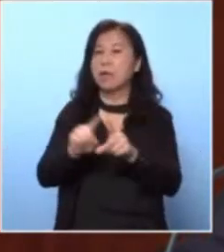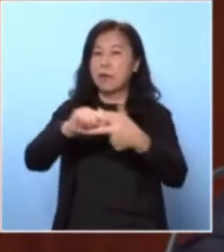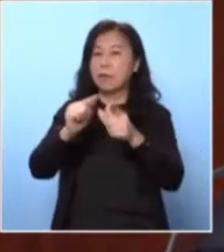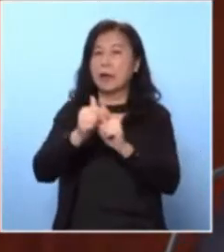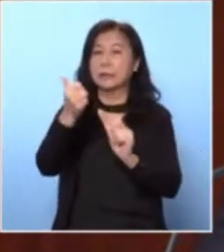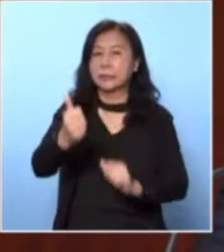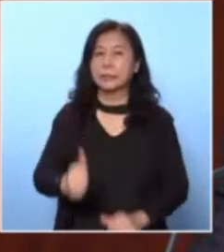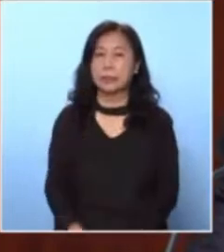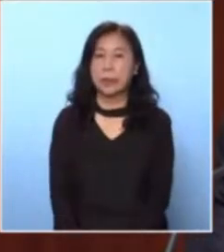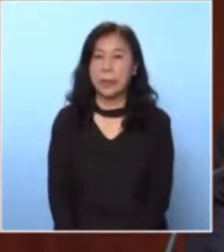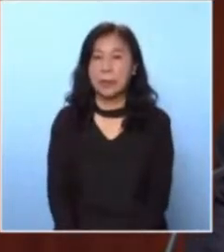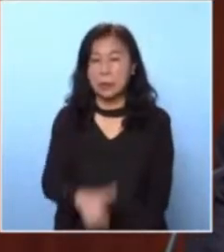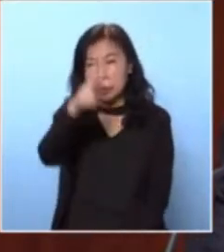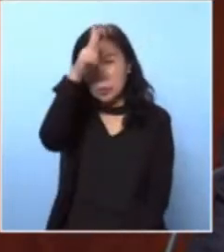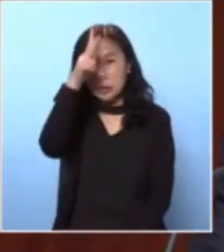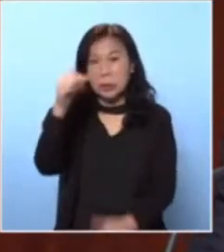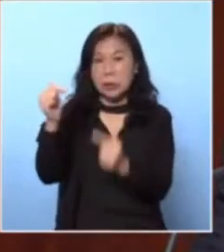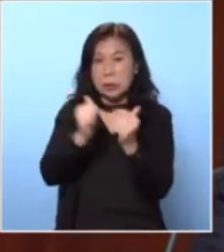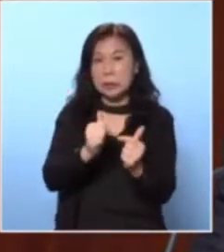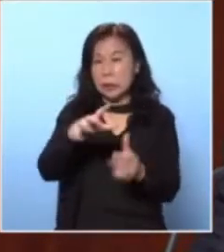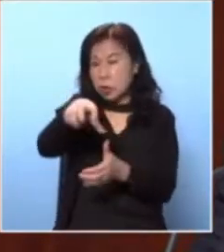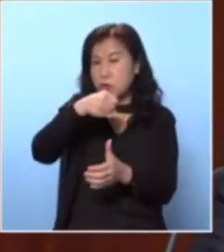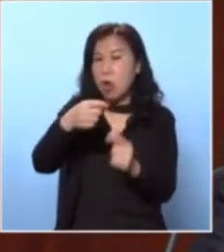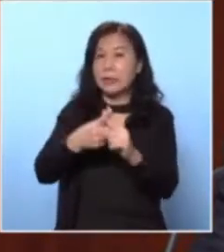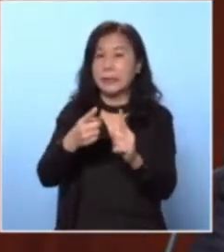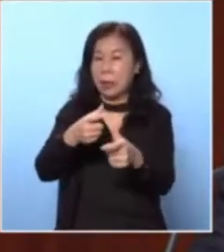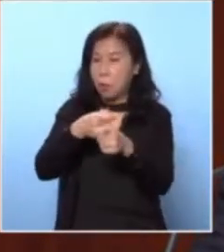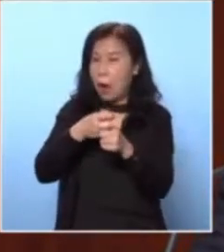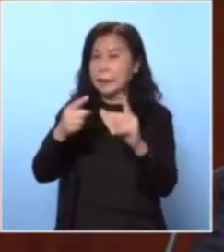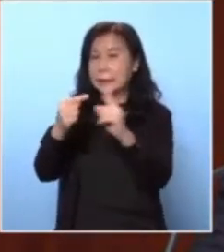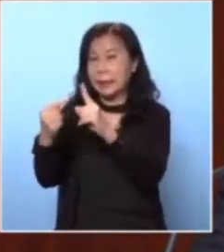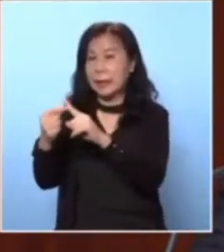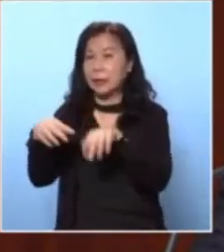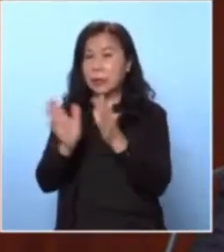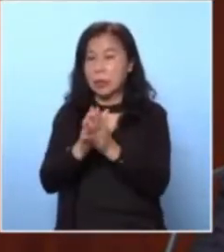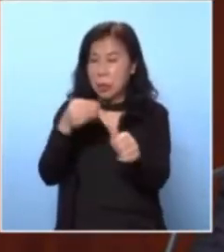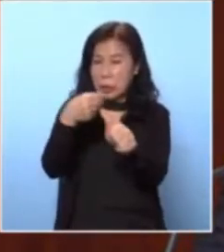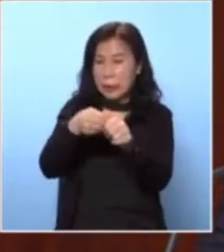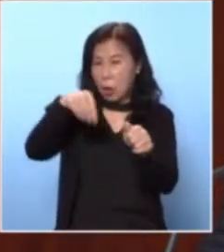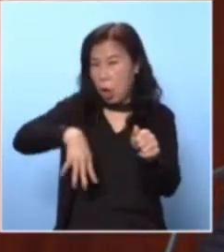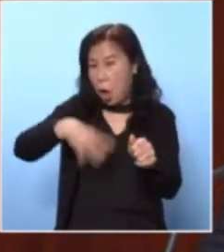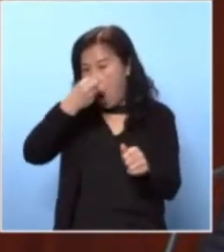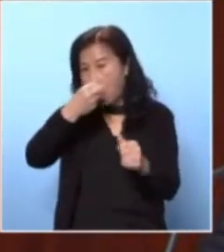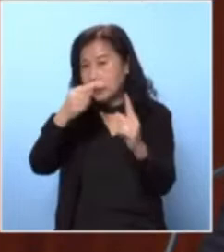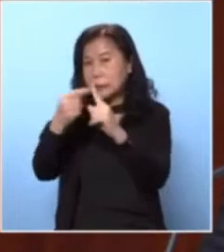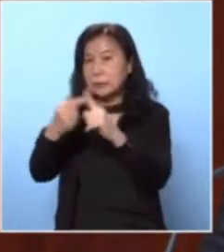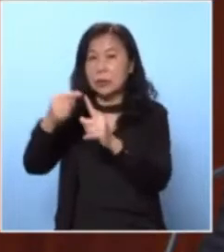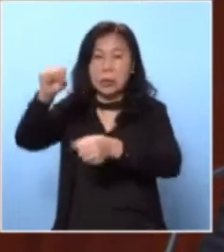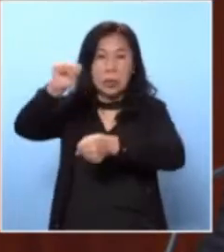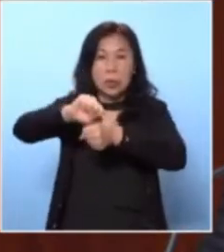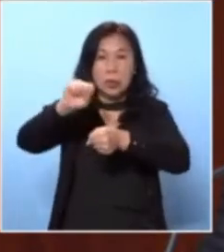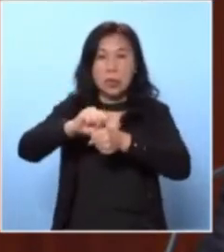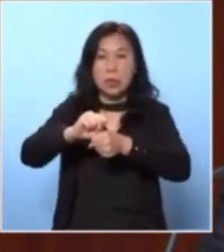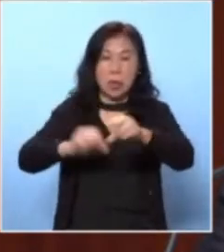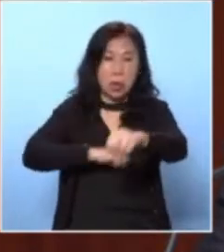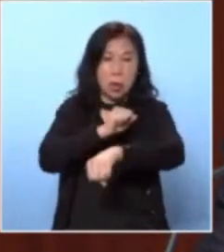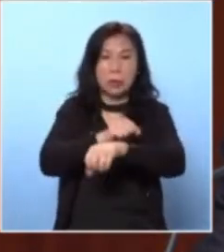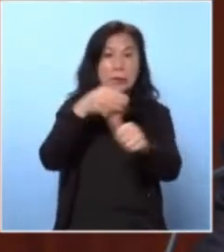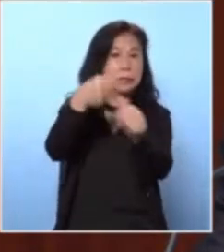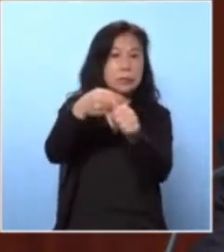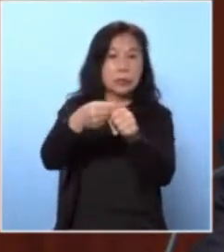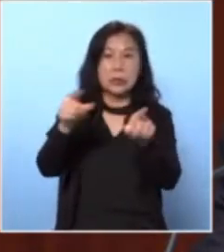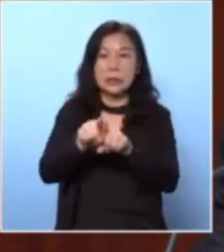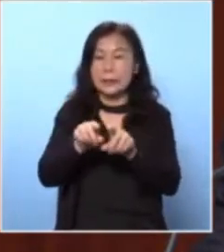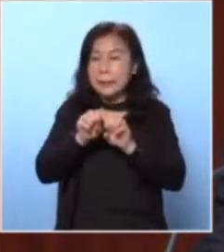between the mainland and the rest of the world. The government will continue to draw for talents and retain talents. We will also nurture local talents,